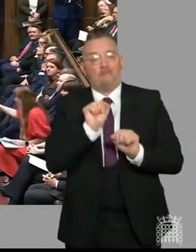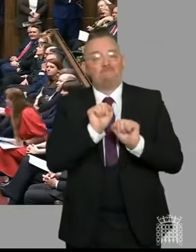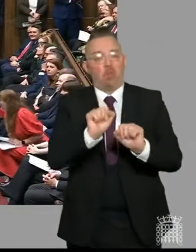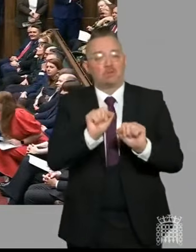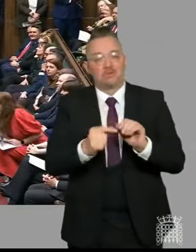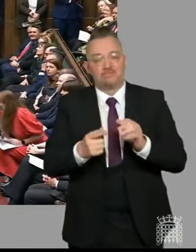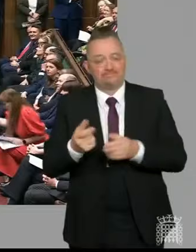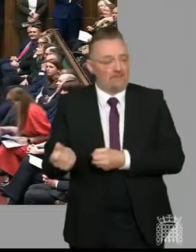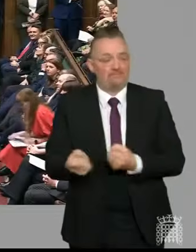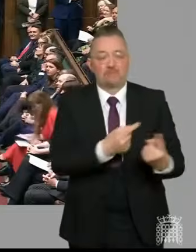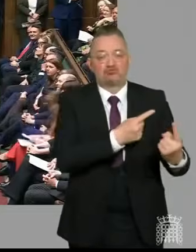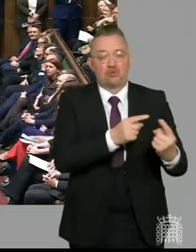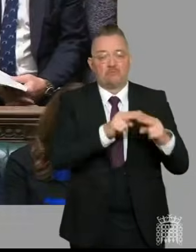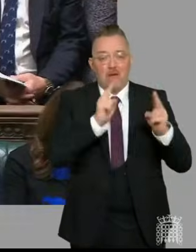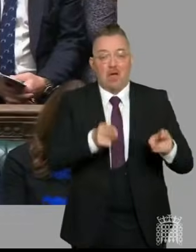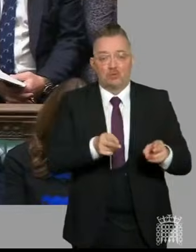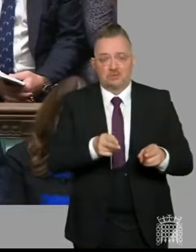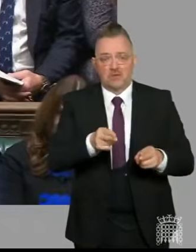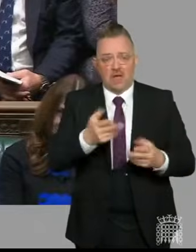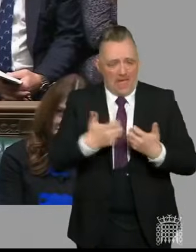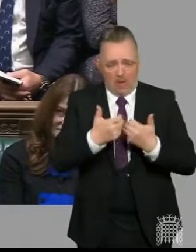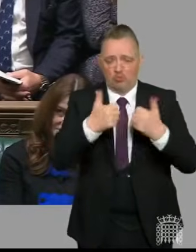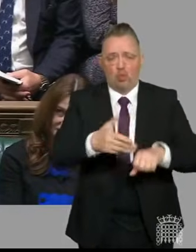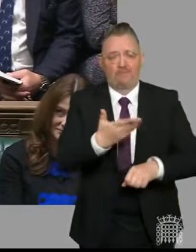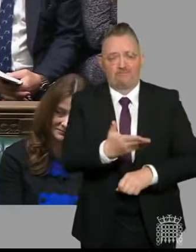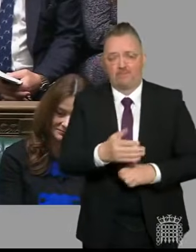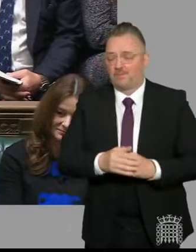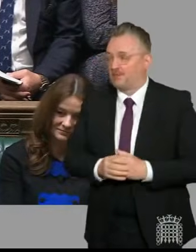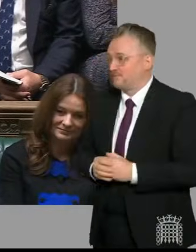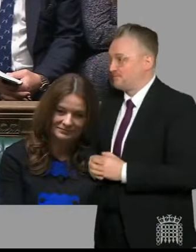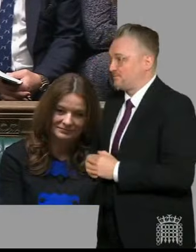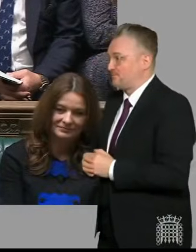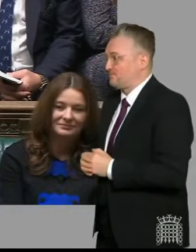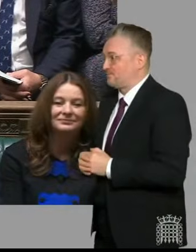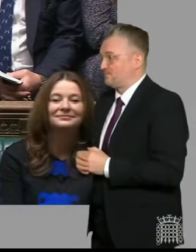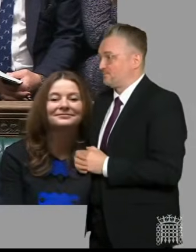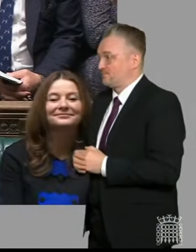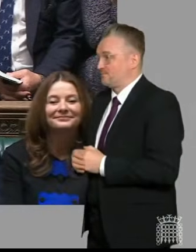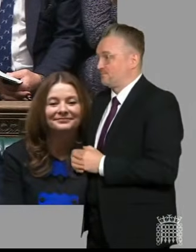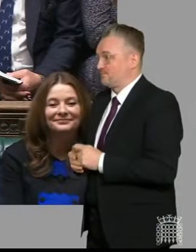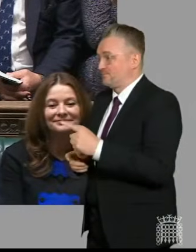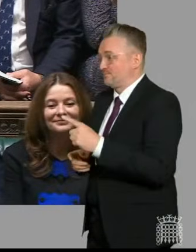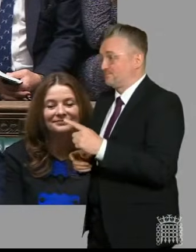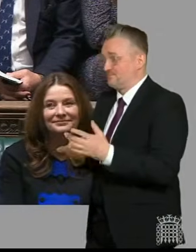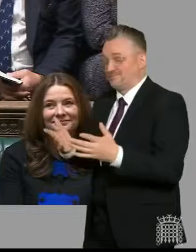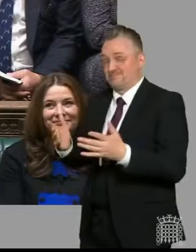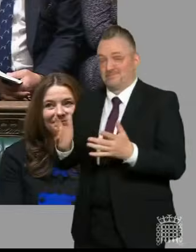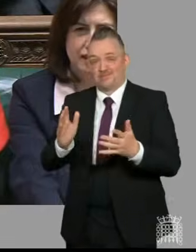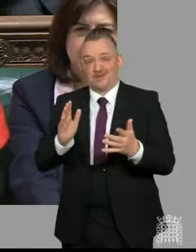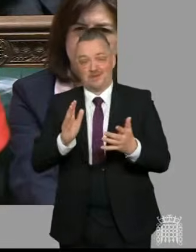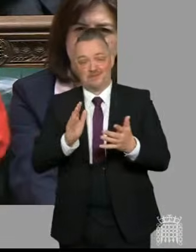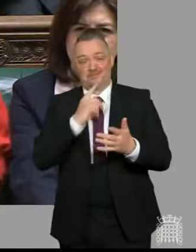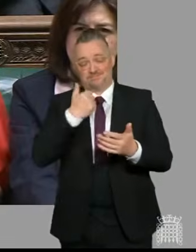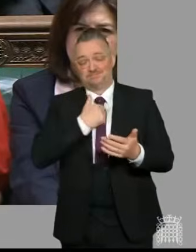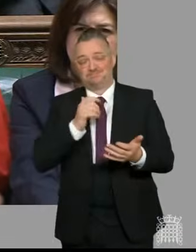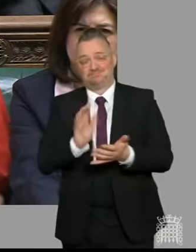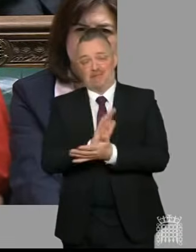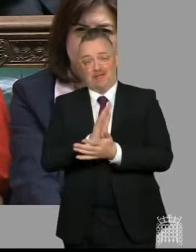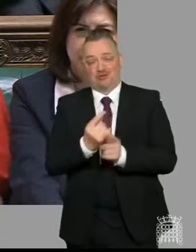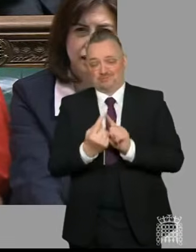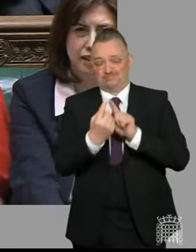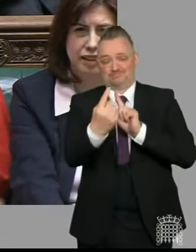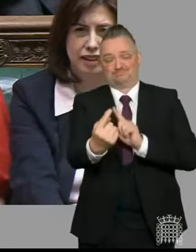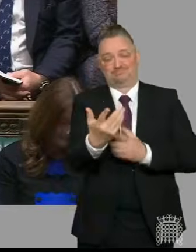Well, to begin with, it is a pleasure to have another exchange with the Right Honourable Lady in this House. our 5th in